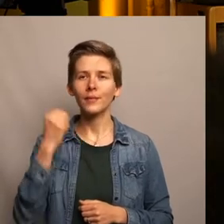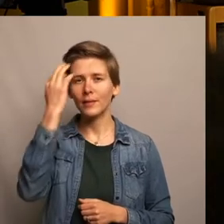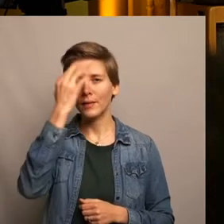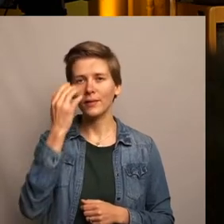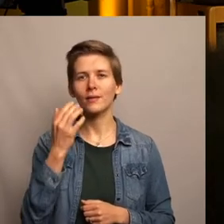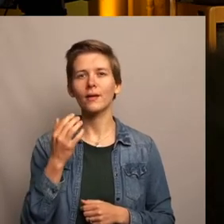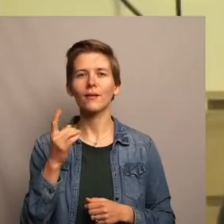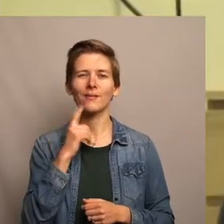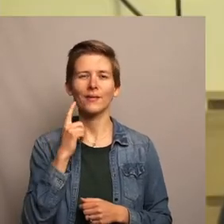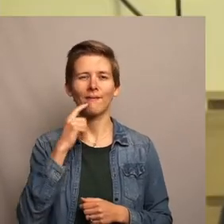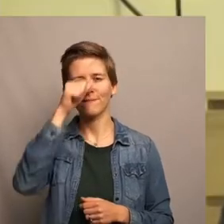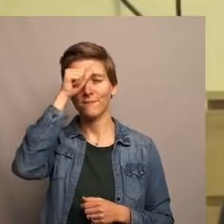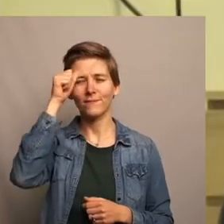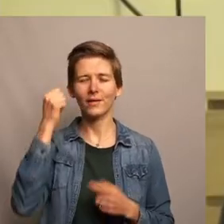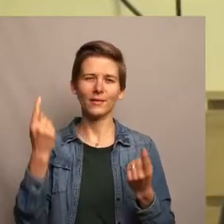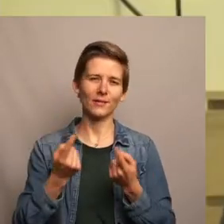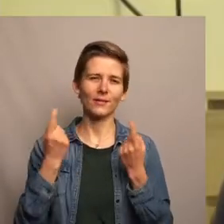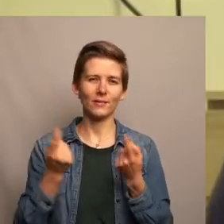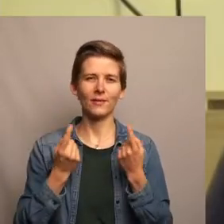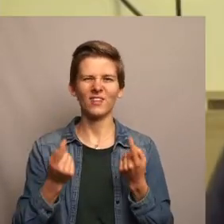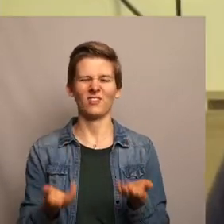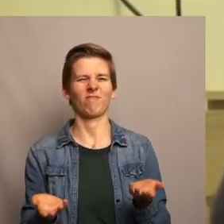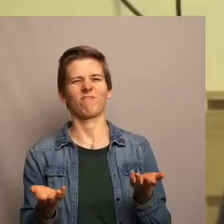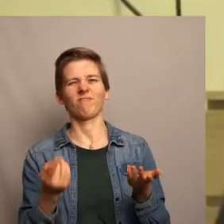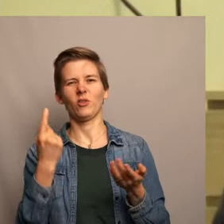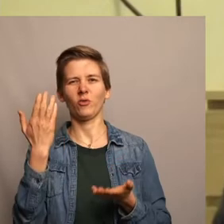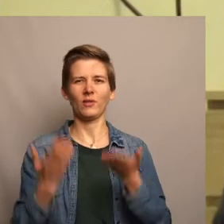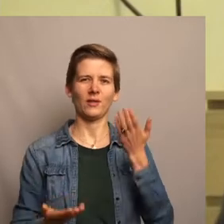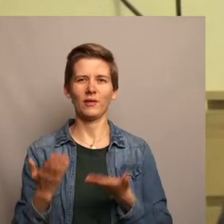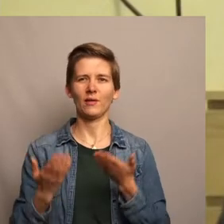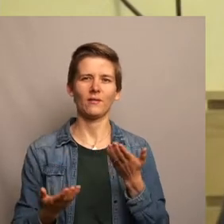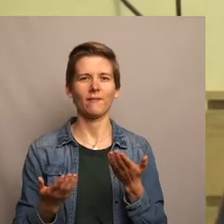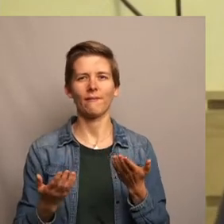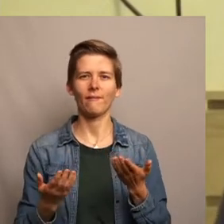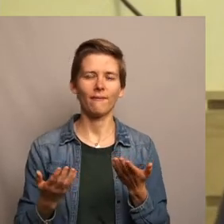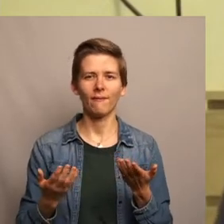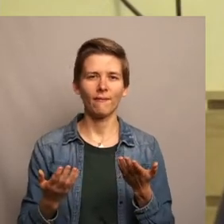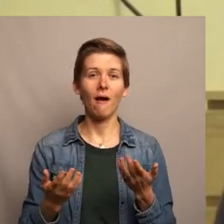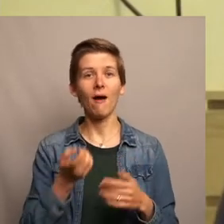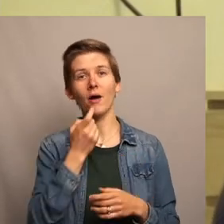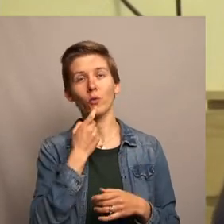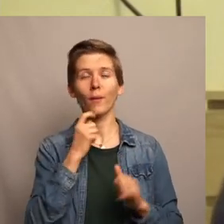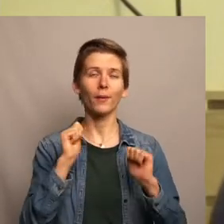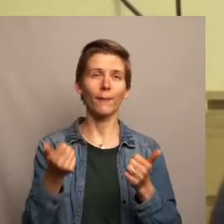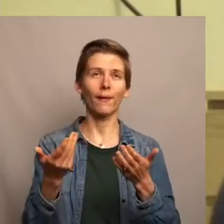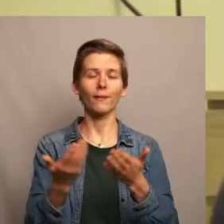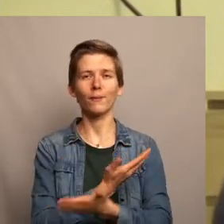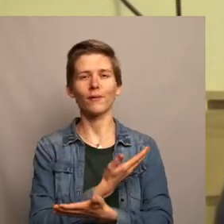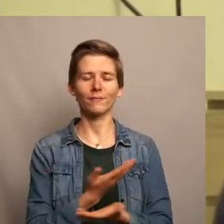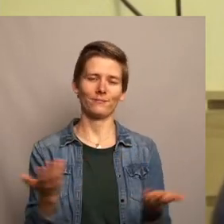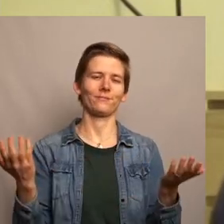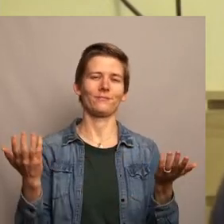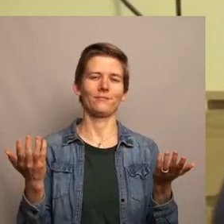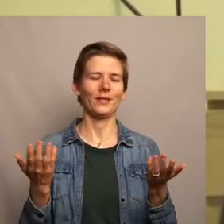a complicated situation and a simplistic discussion when we, of course, frame Finland as the best country, because best in terms